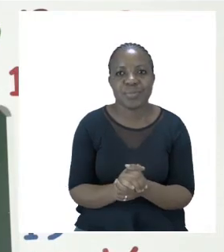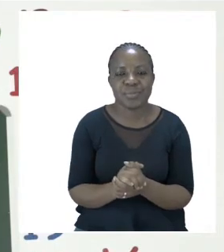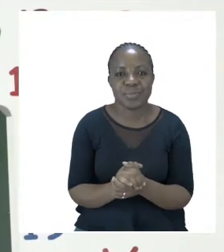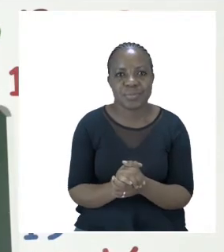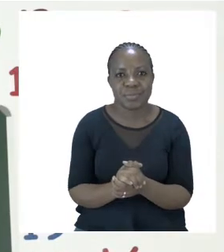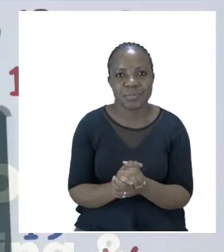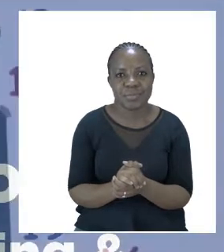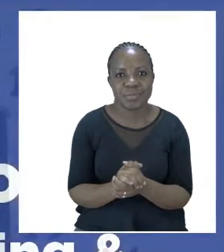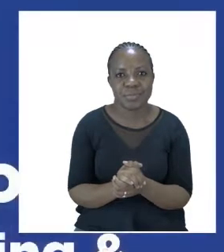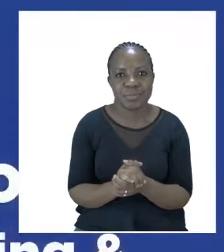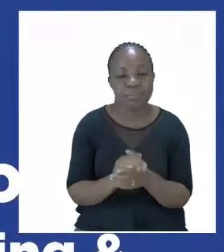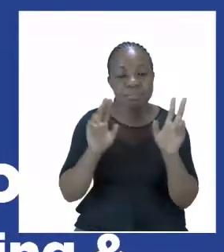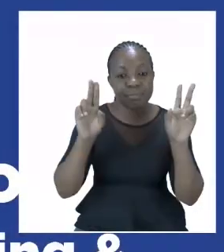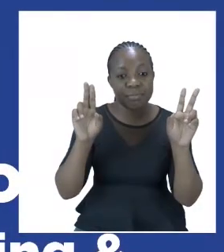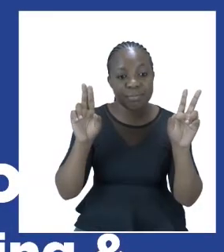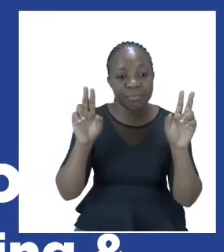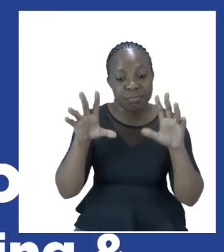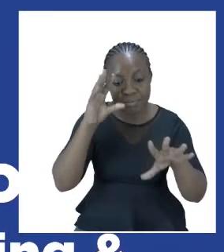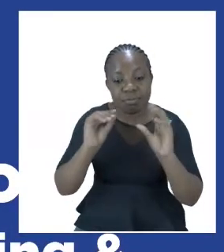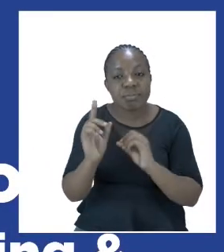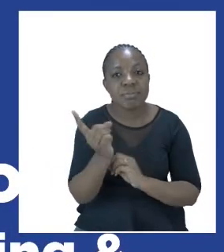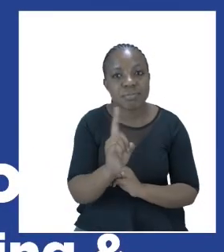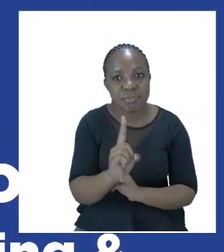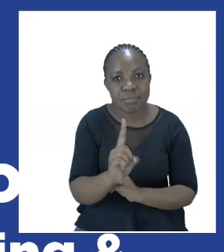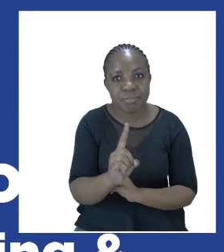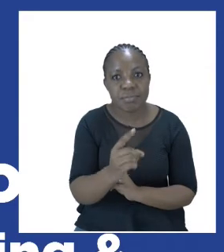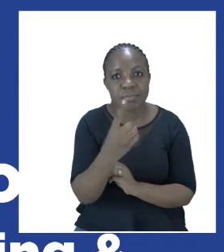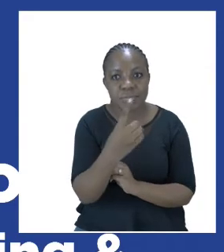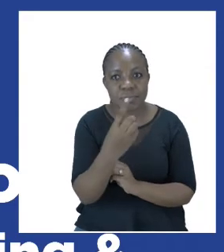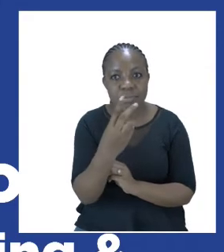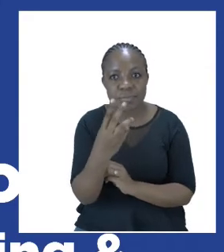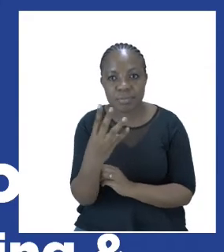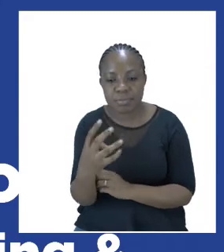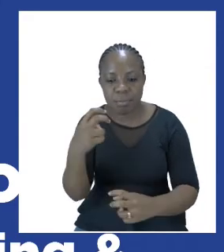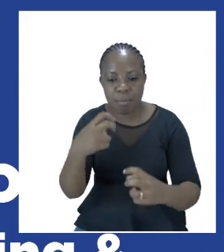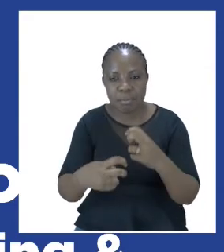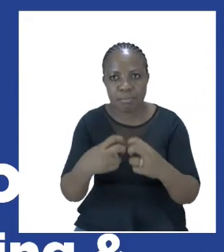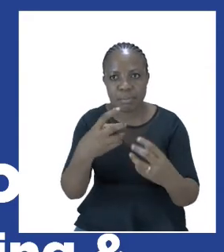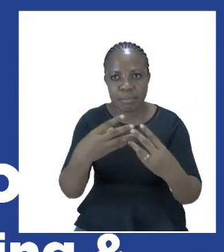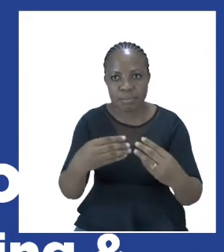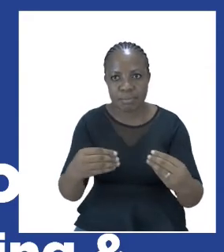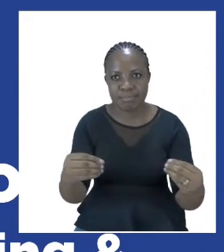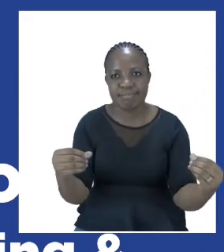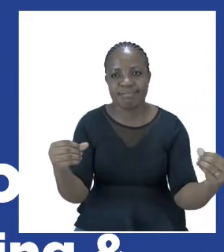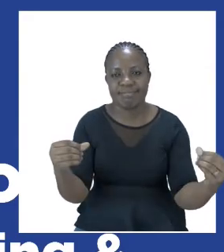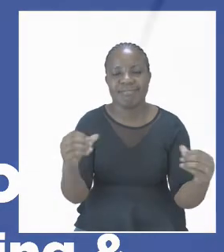For our lesson today, we are going to be talking about counting and problem